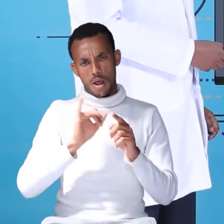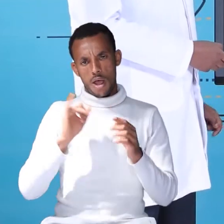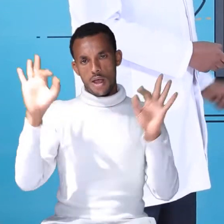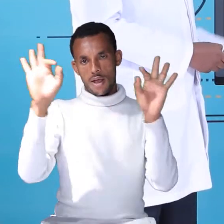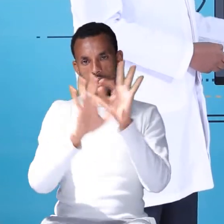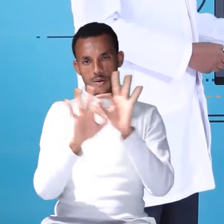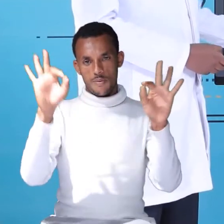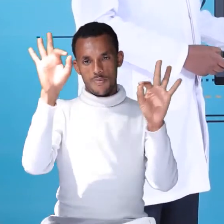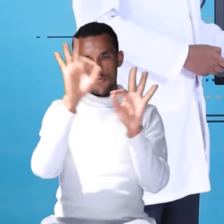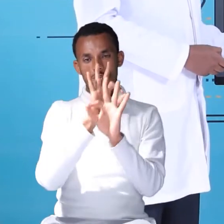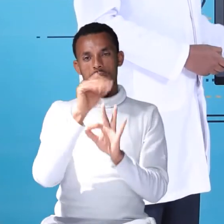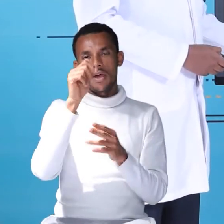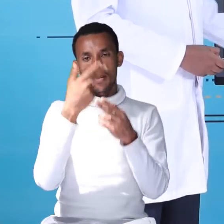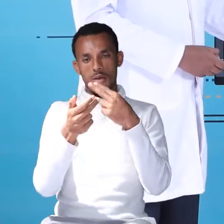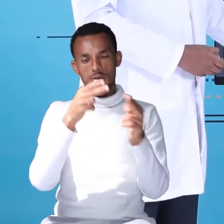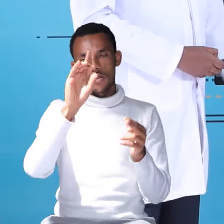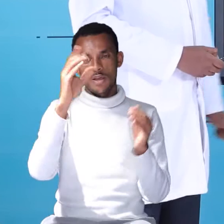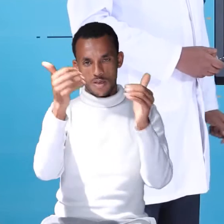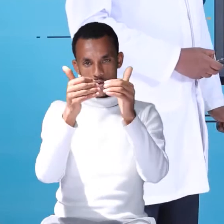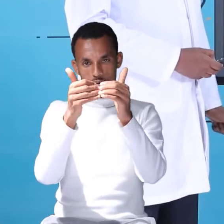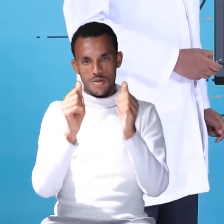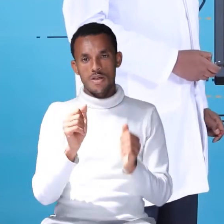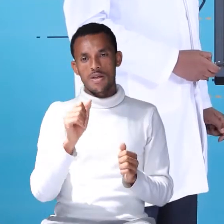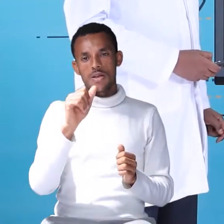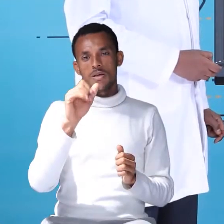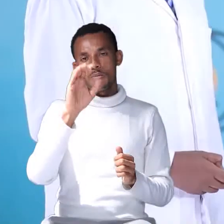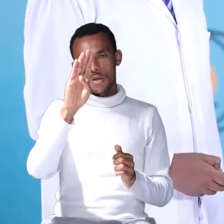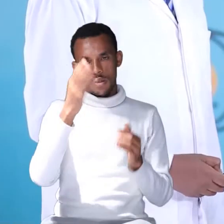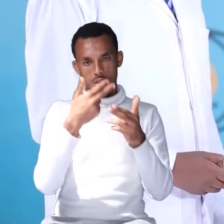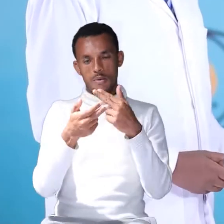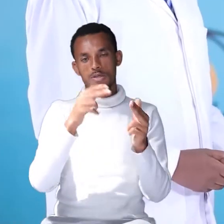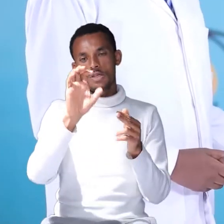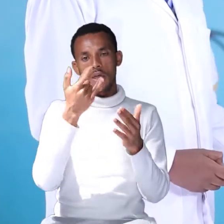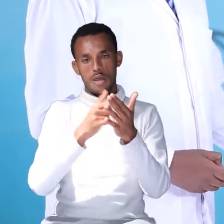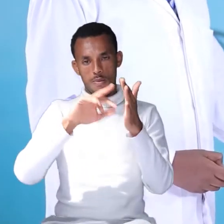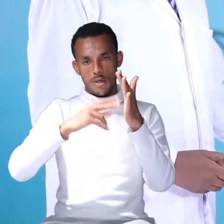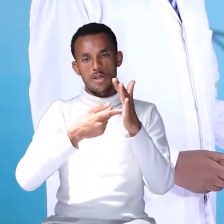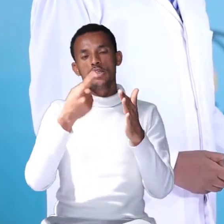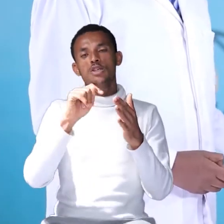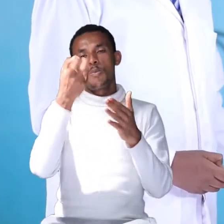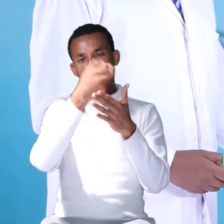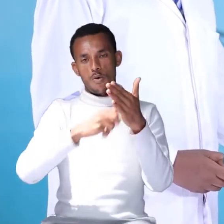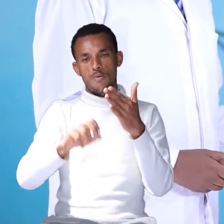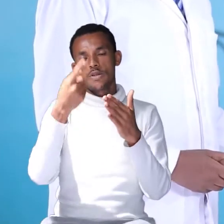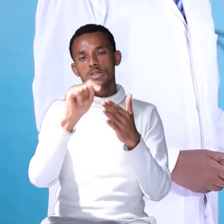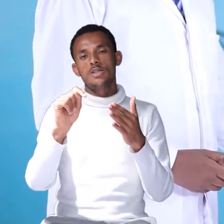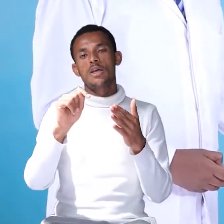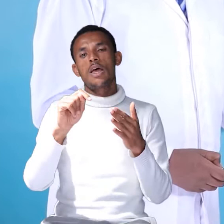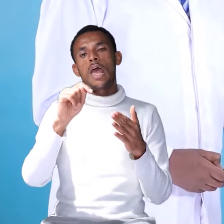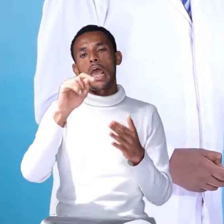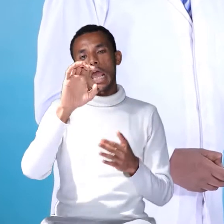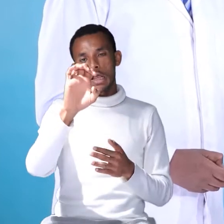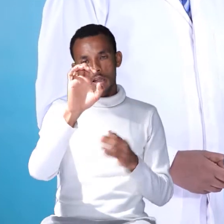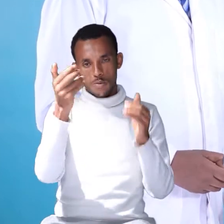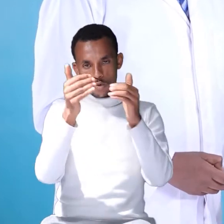cross multiply it, A times D is equal to B times C. That means the product of the extremes